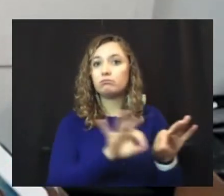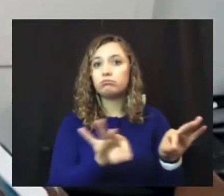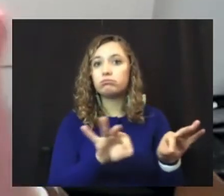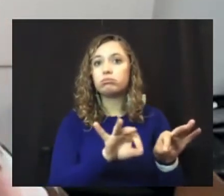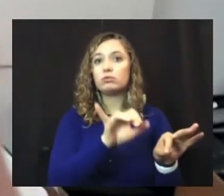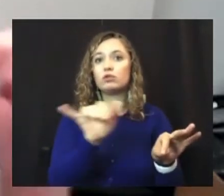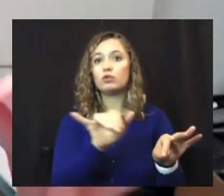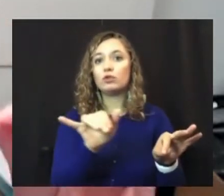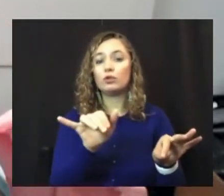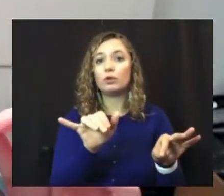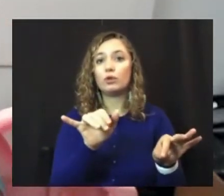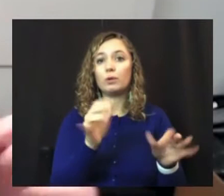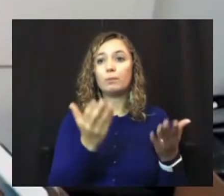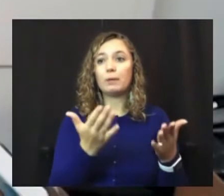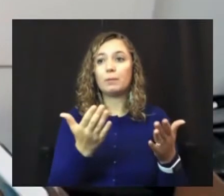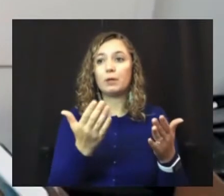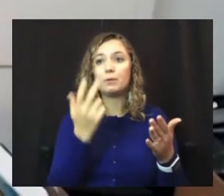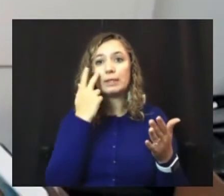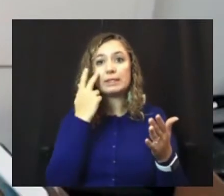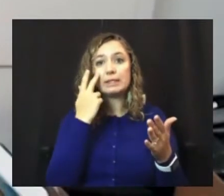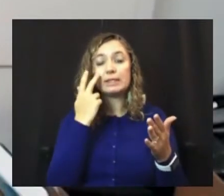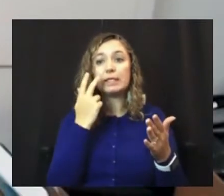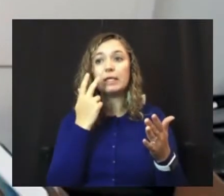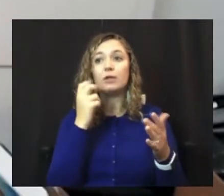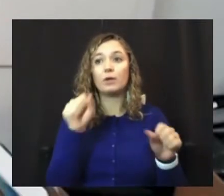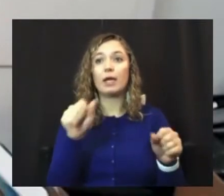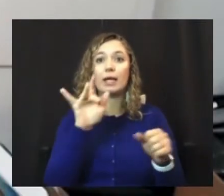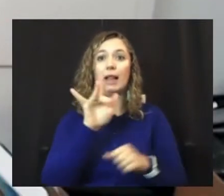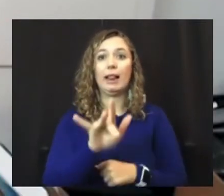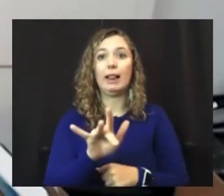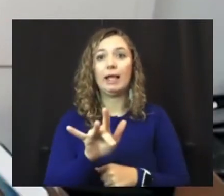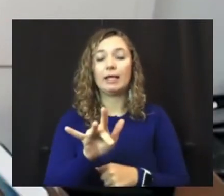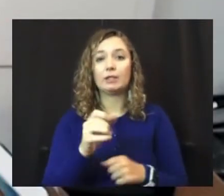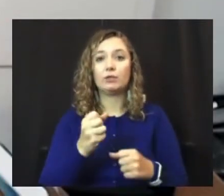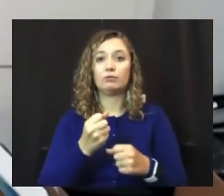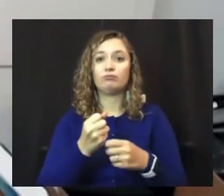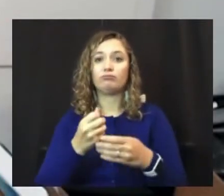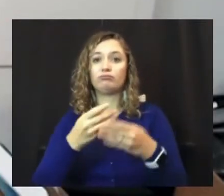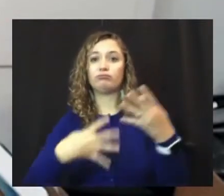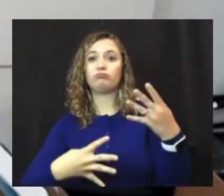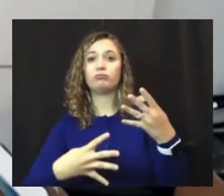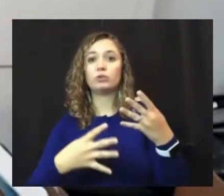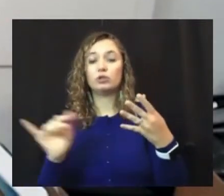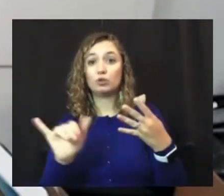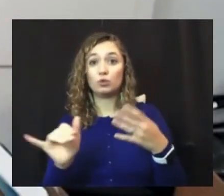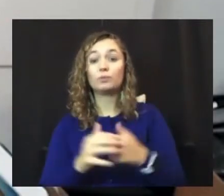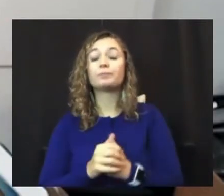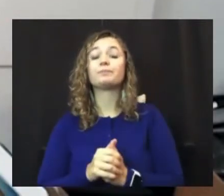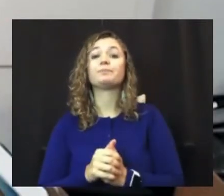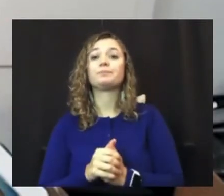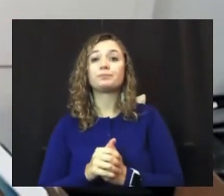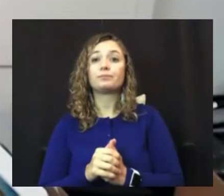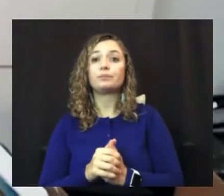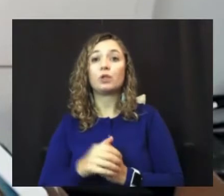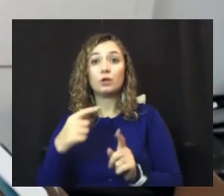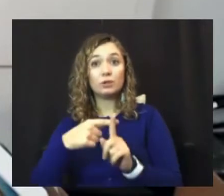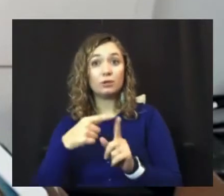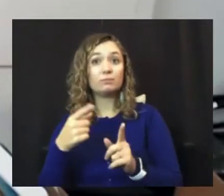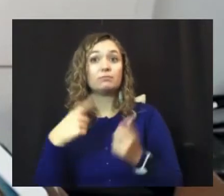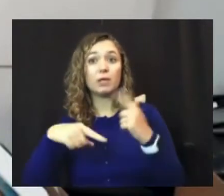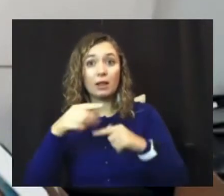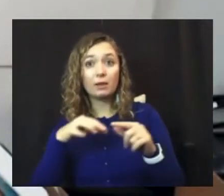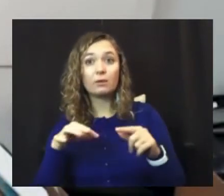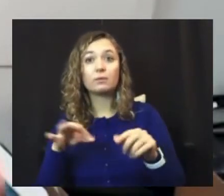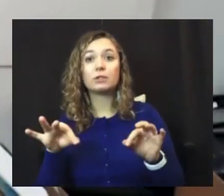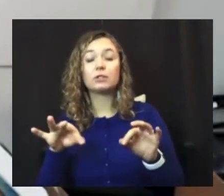might see a bar underneath the screen in order to click on and expand that as well. There is an ASL interpreter, and while I